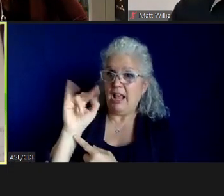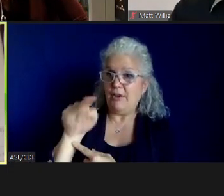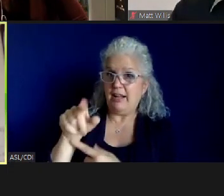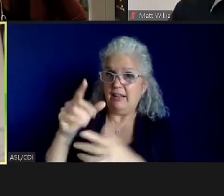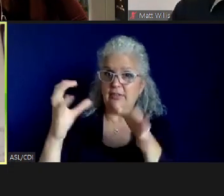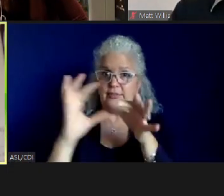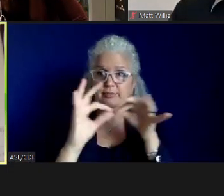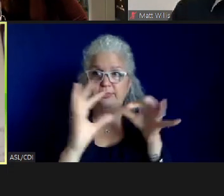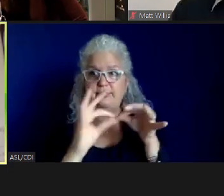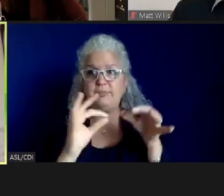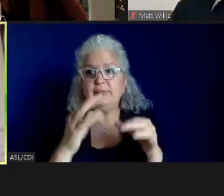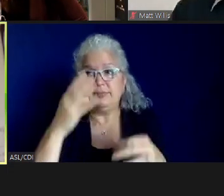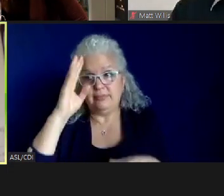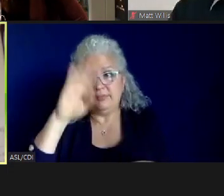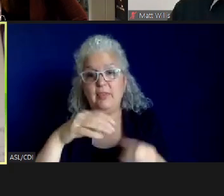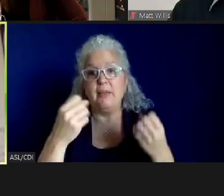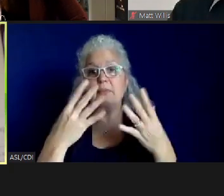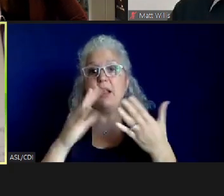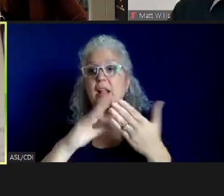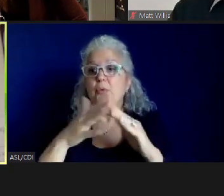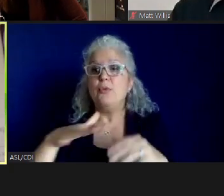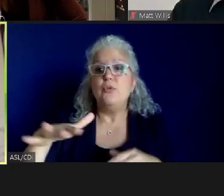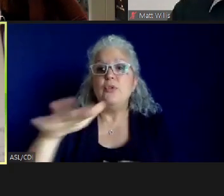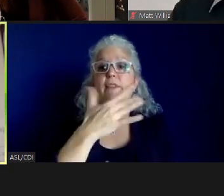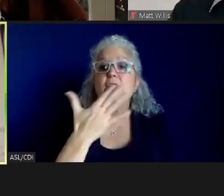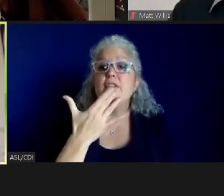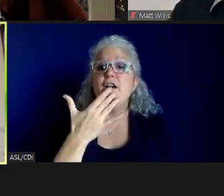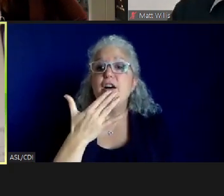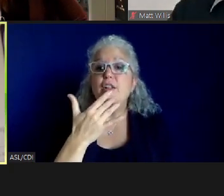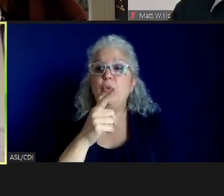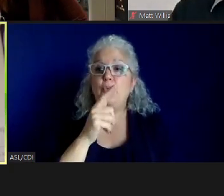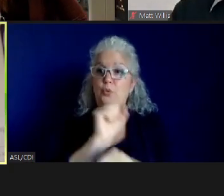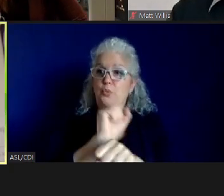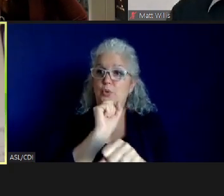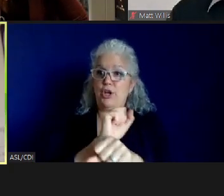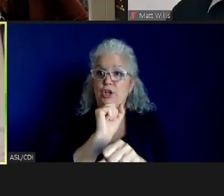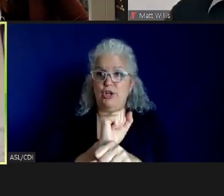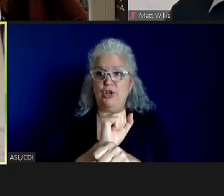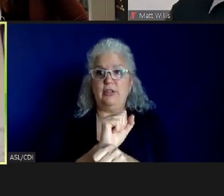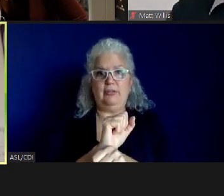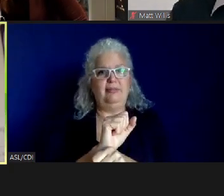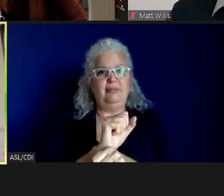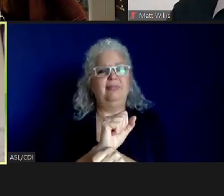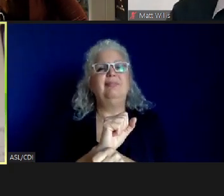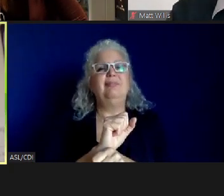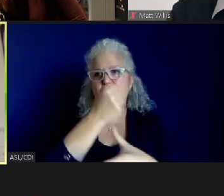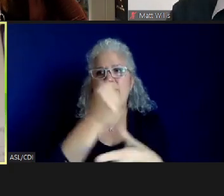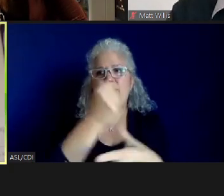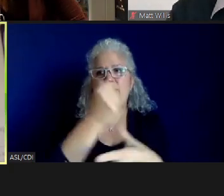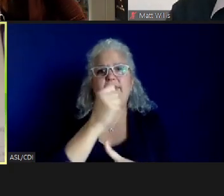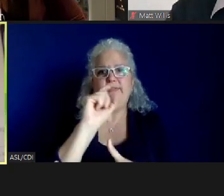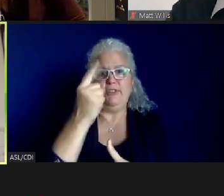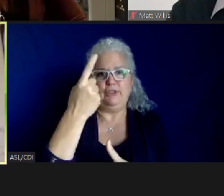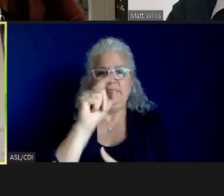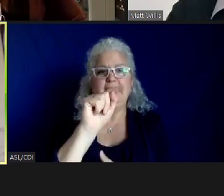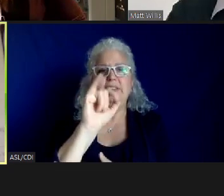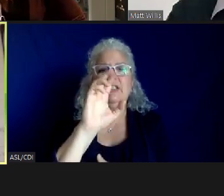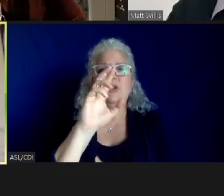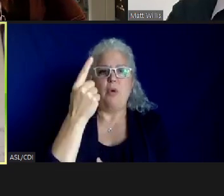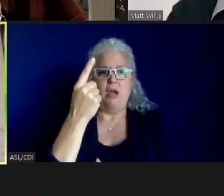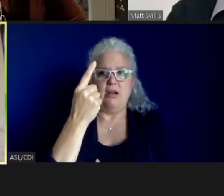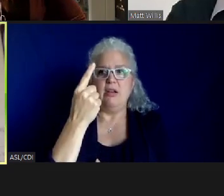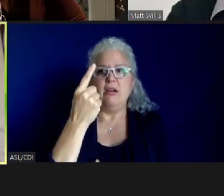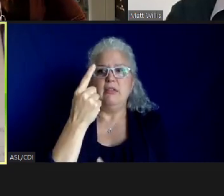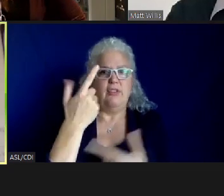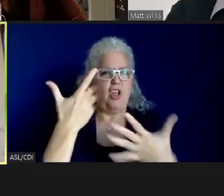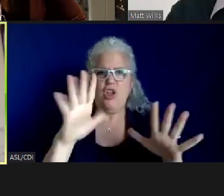we are seeing a lot of people of color already getting the vaccine. So I think that's also a